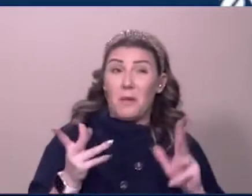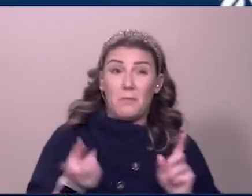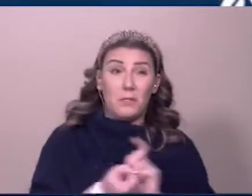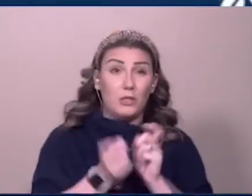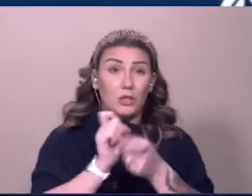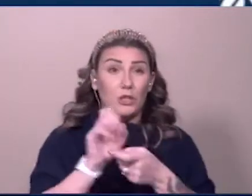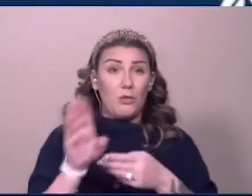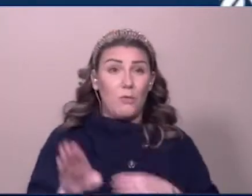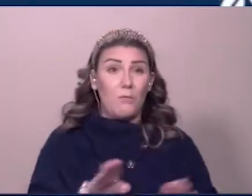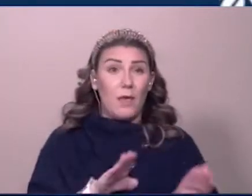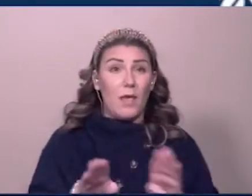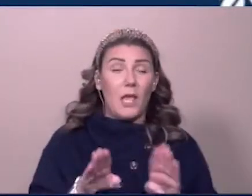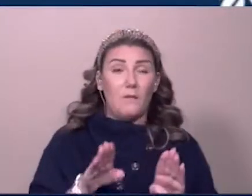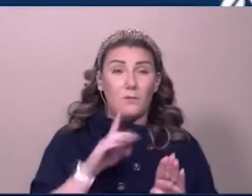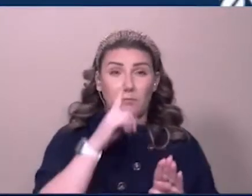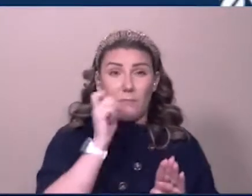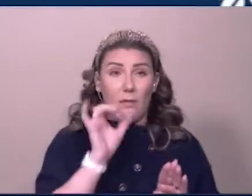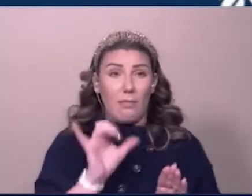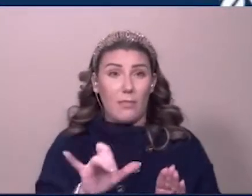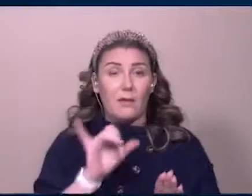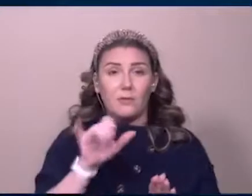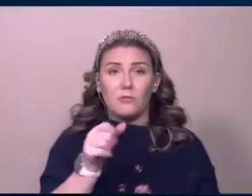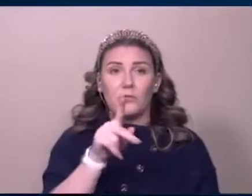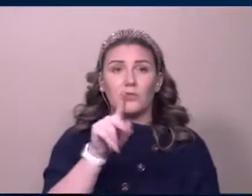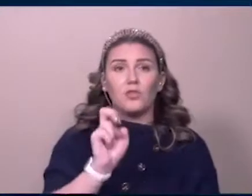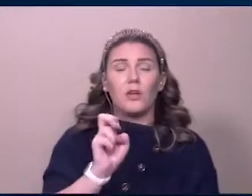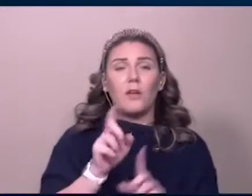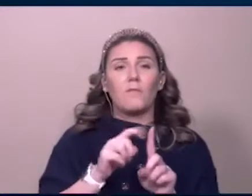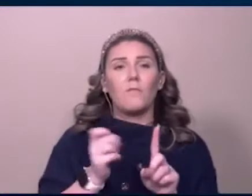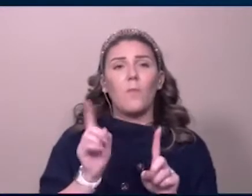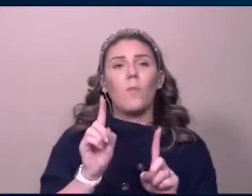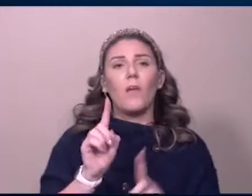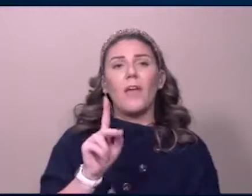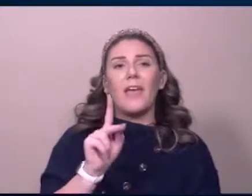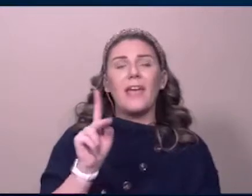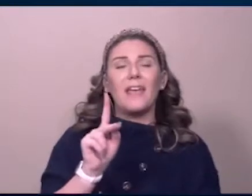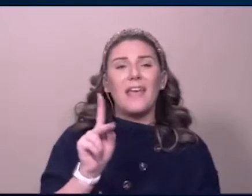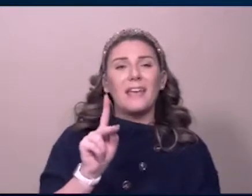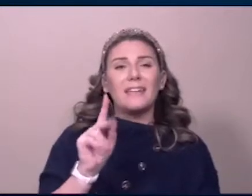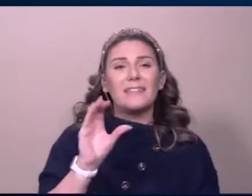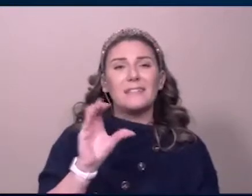behaviors due to that? That's Jake from KCUR. Yeah, you bet. So,